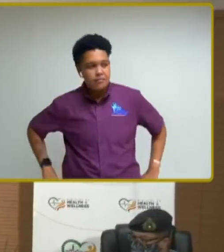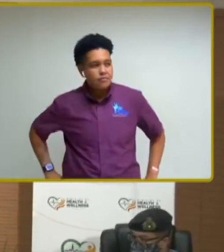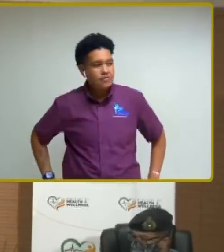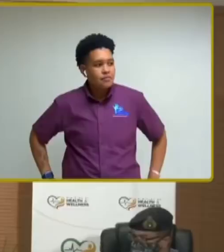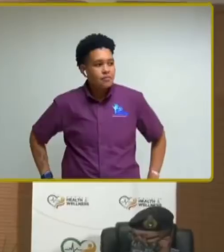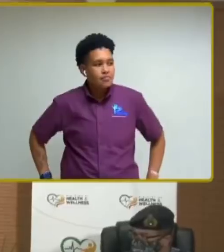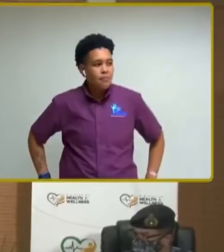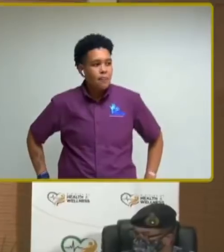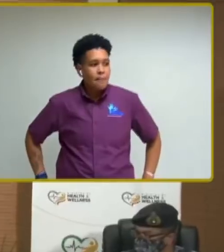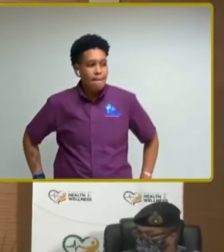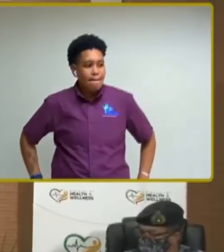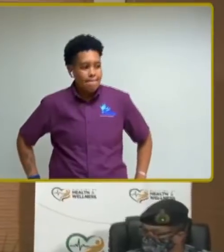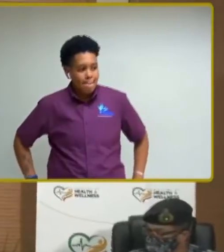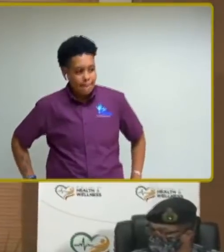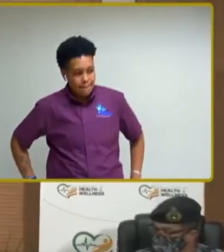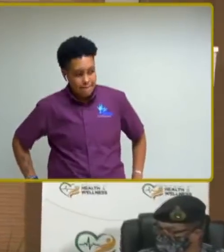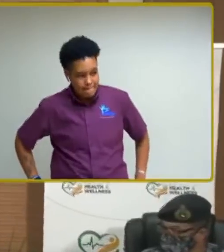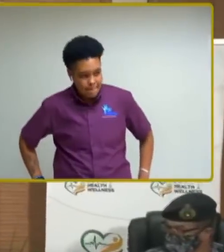Okay, so